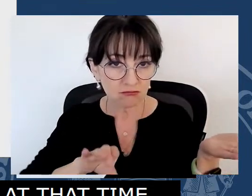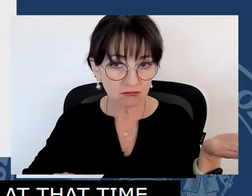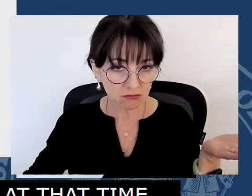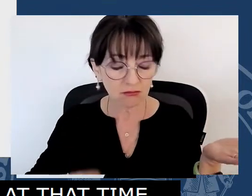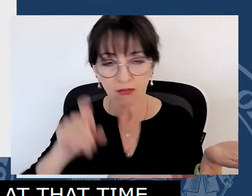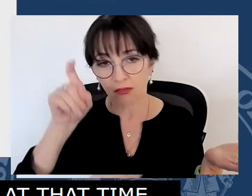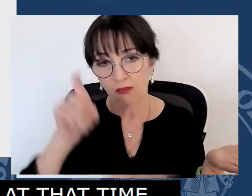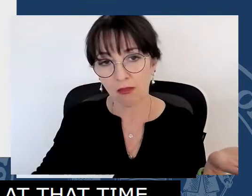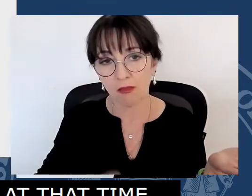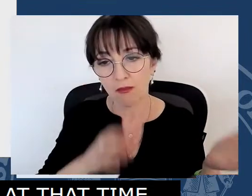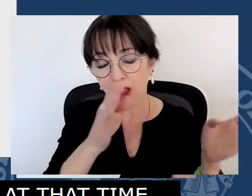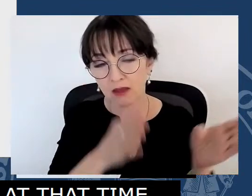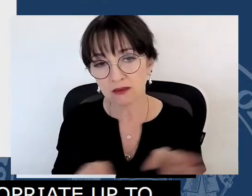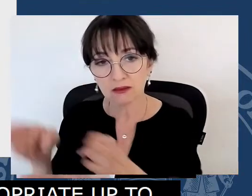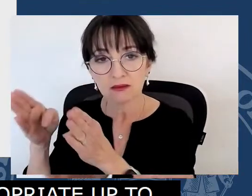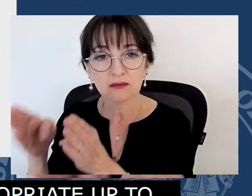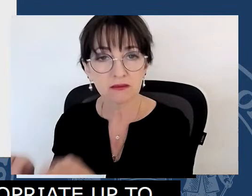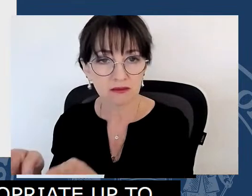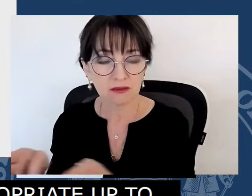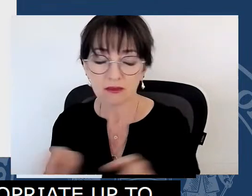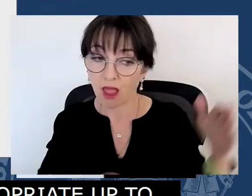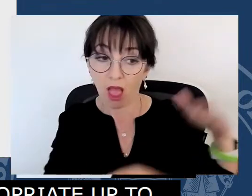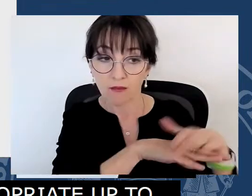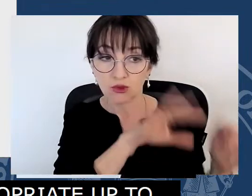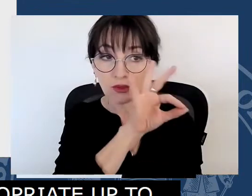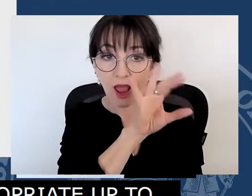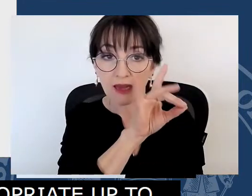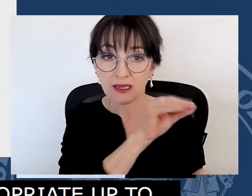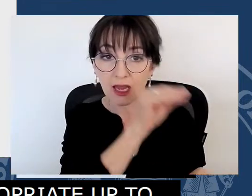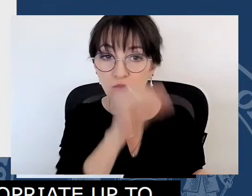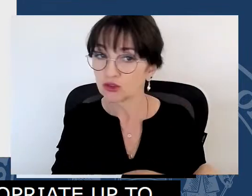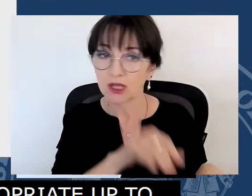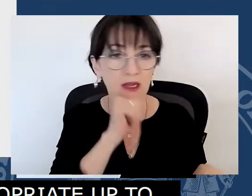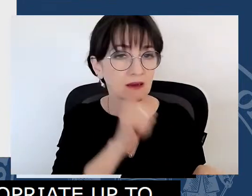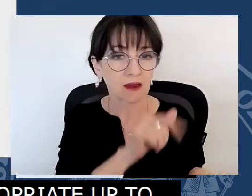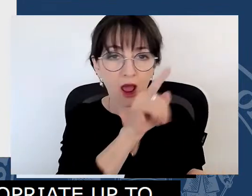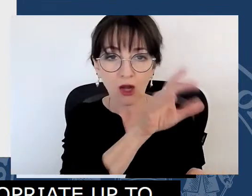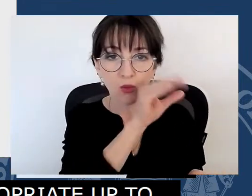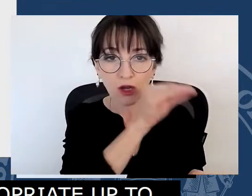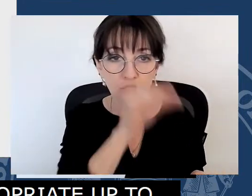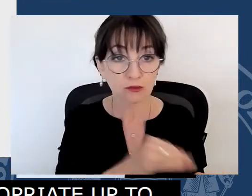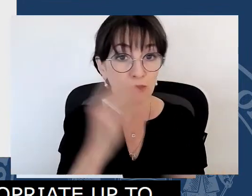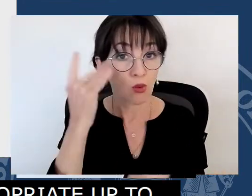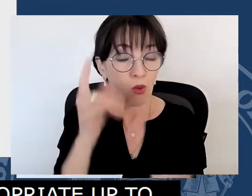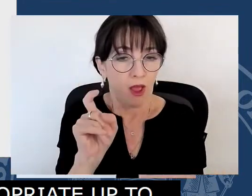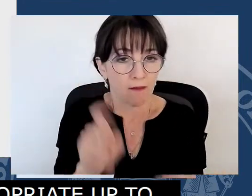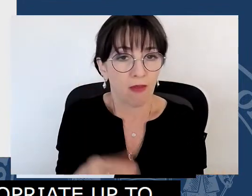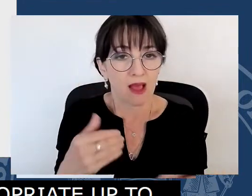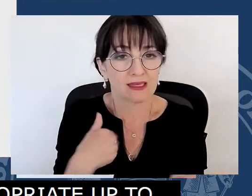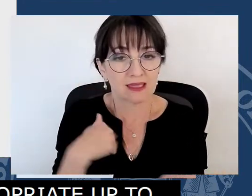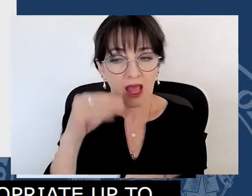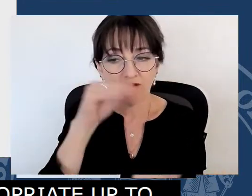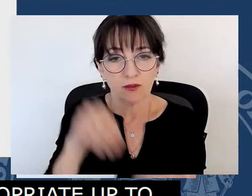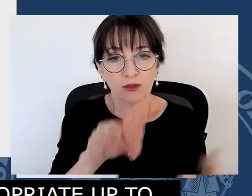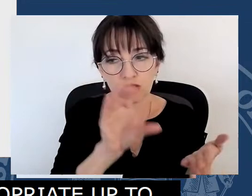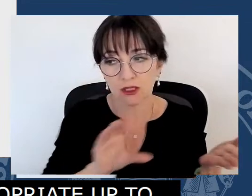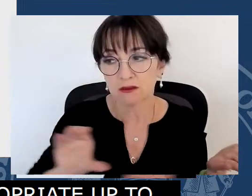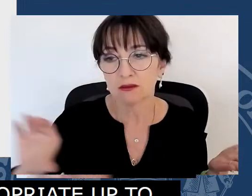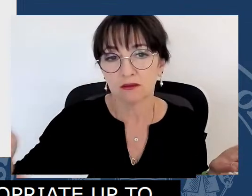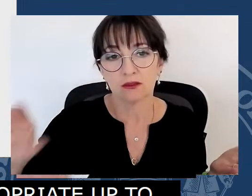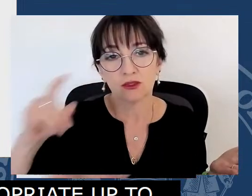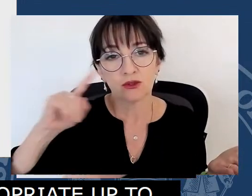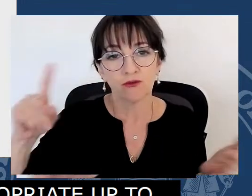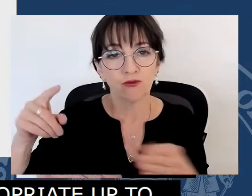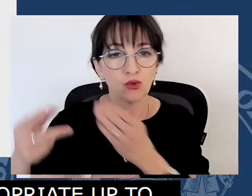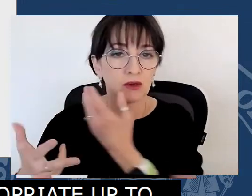and 2% that's not appropriated to establish your budget we changed that just shortly